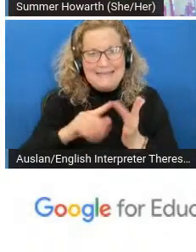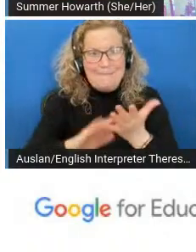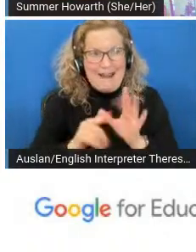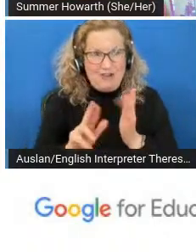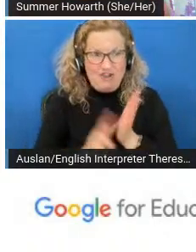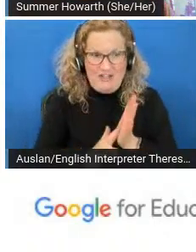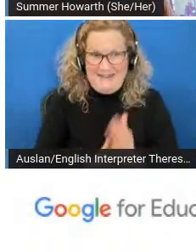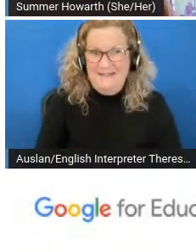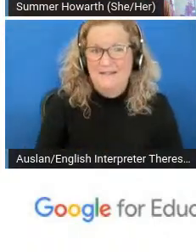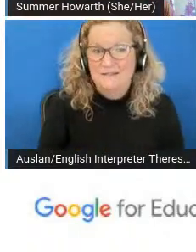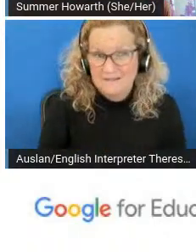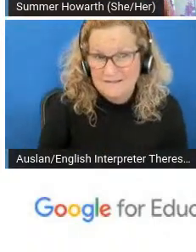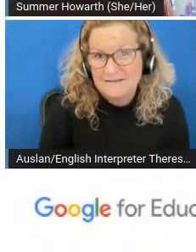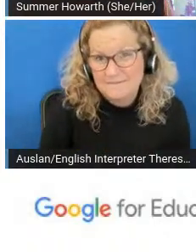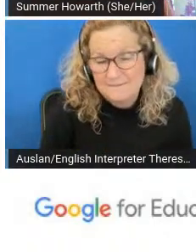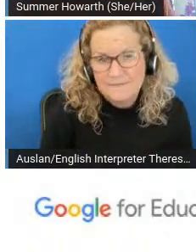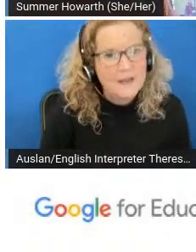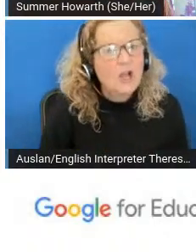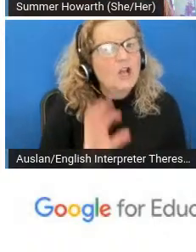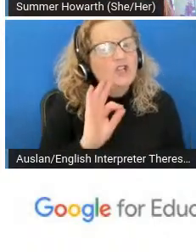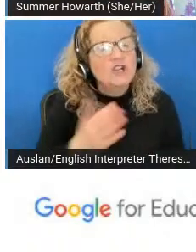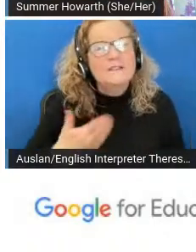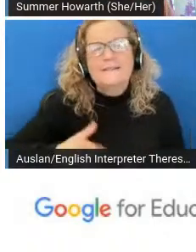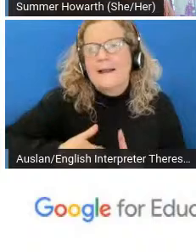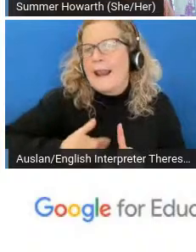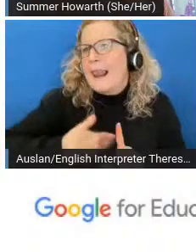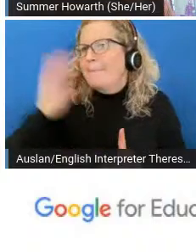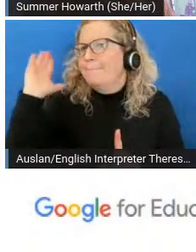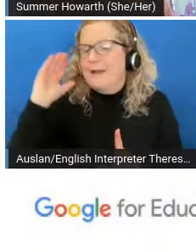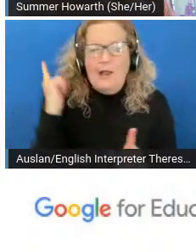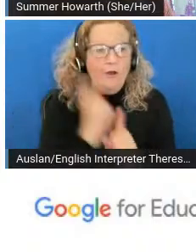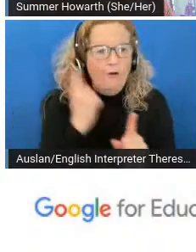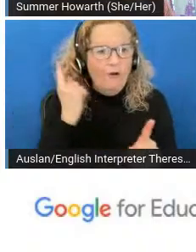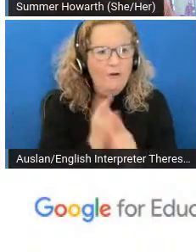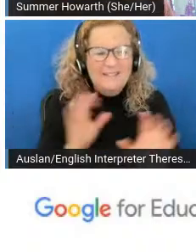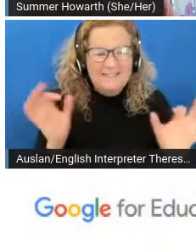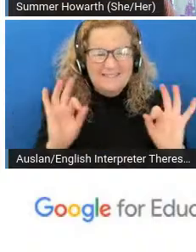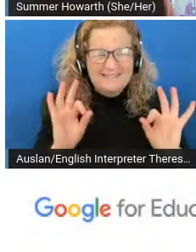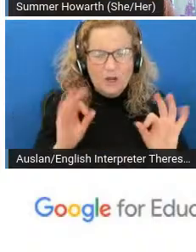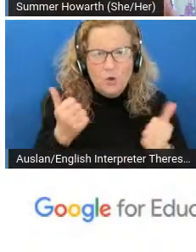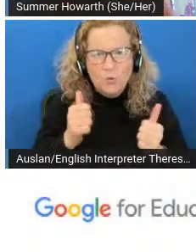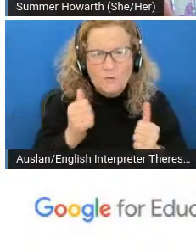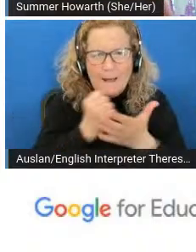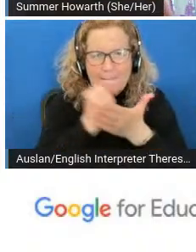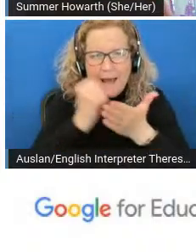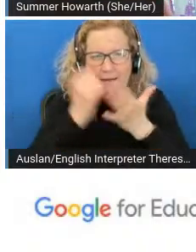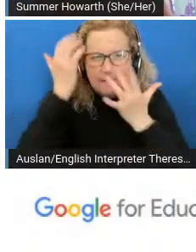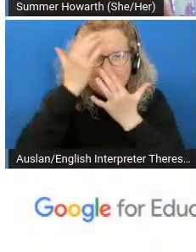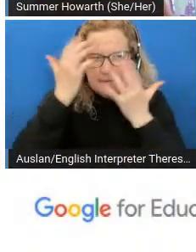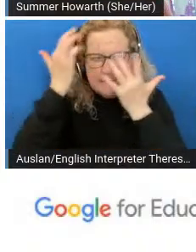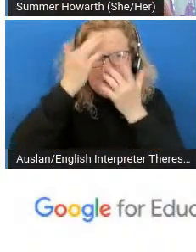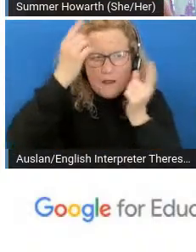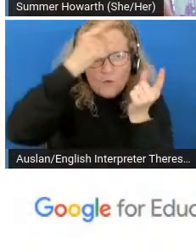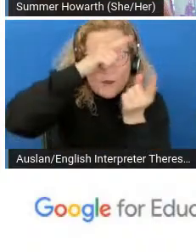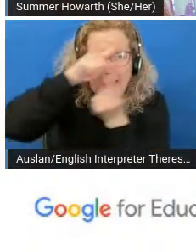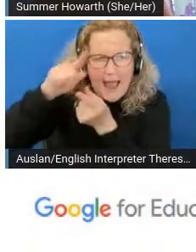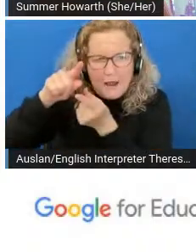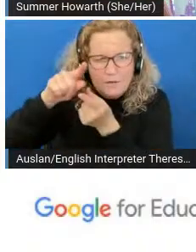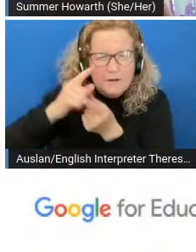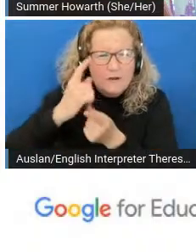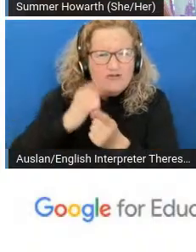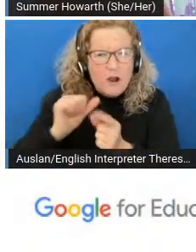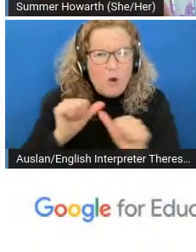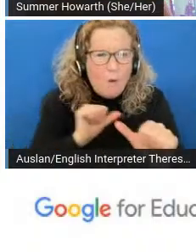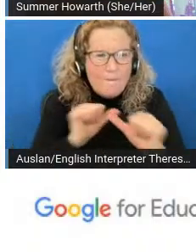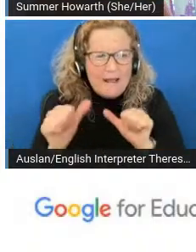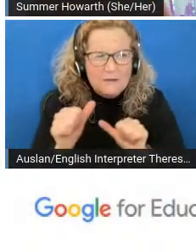something random. Let's use our mathematical brains and see if we can have a really good guess at what we think that